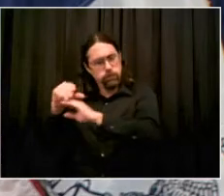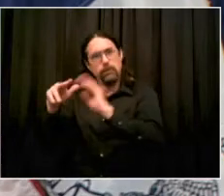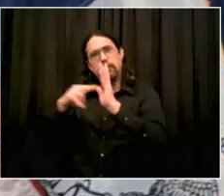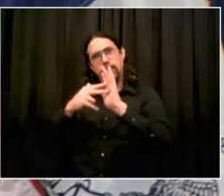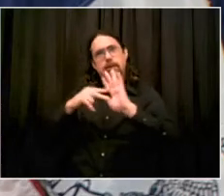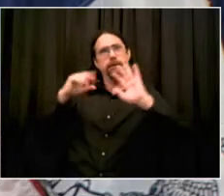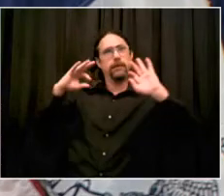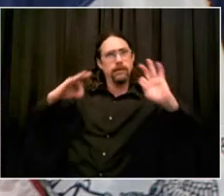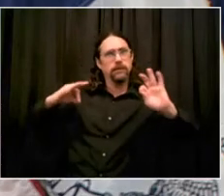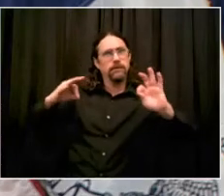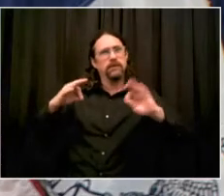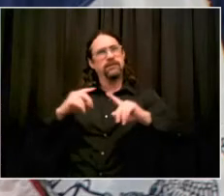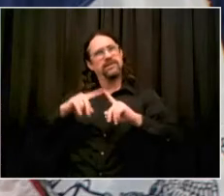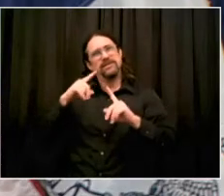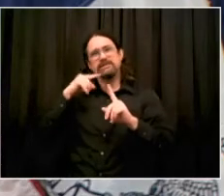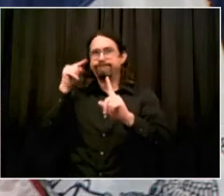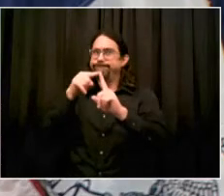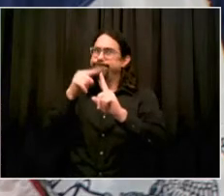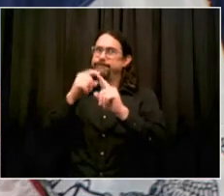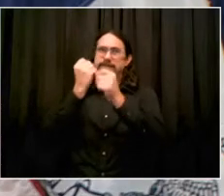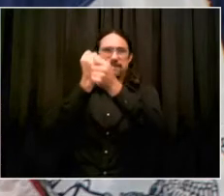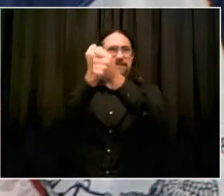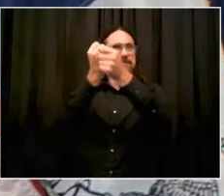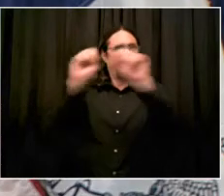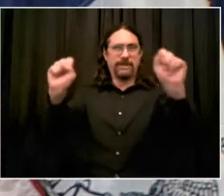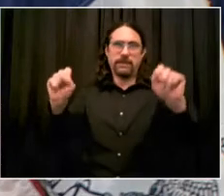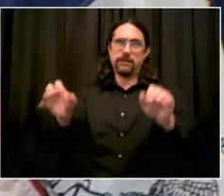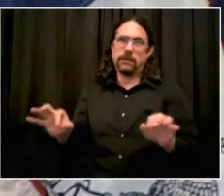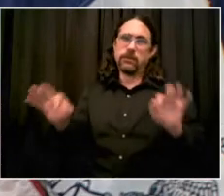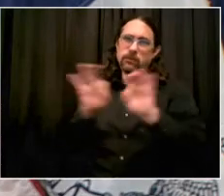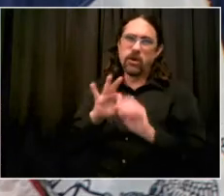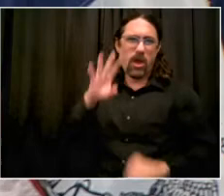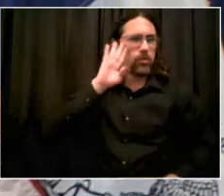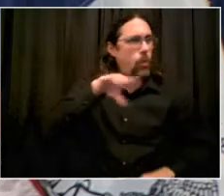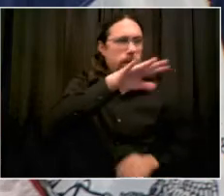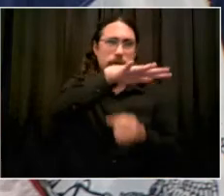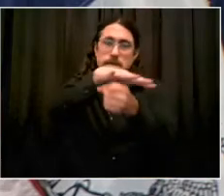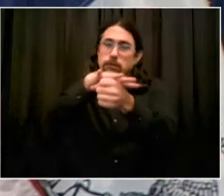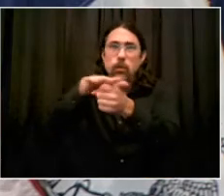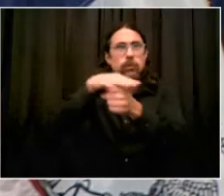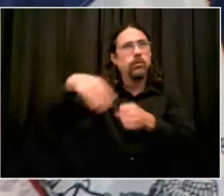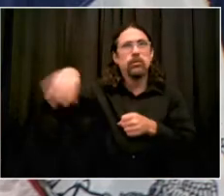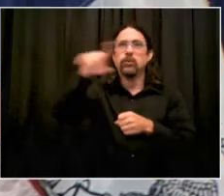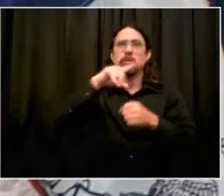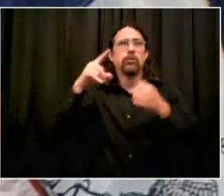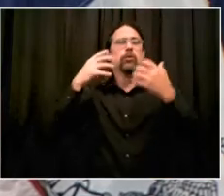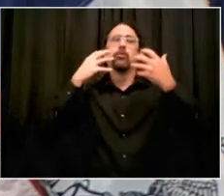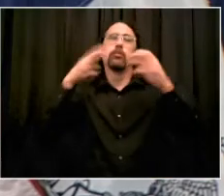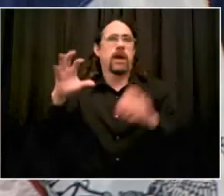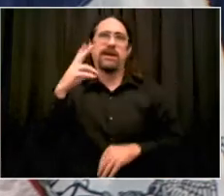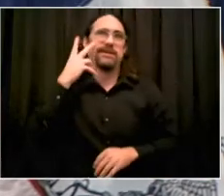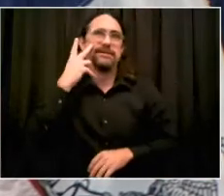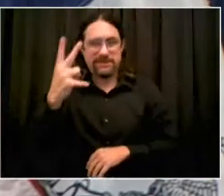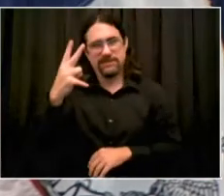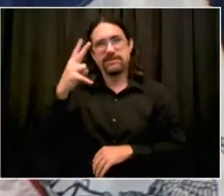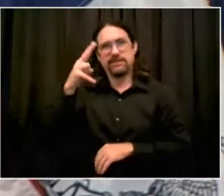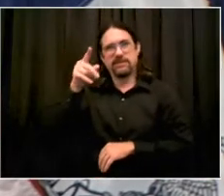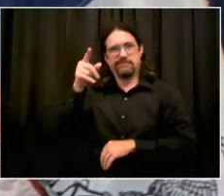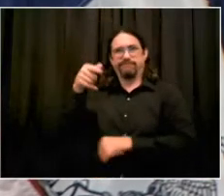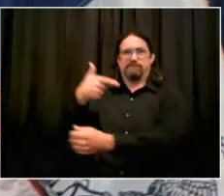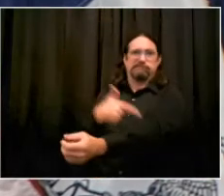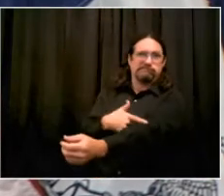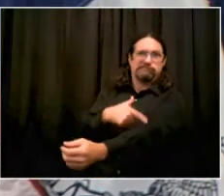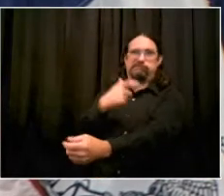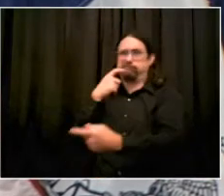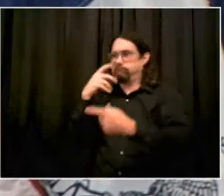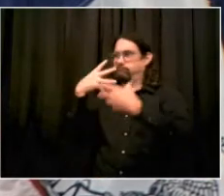better, and that's our job to address it. So in terms of what the Department of Health will do, Dr. Choksi. Thank you, Mr. Mayor. And our starting